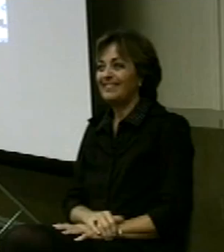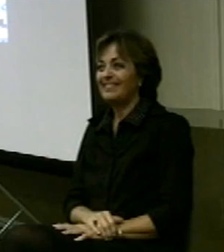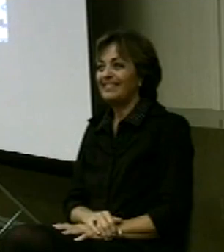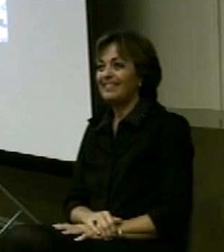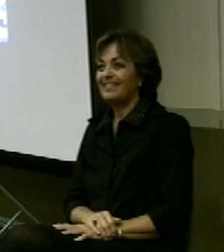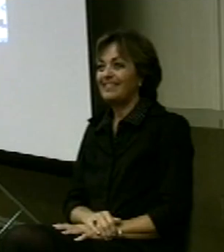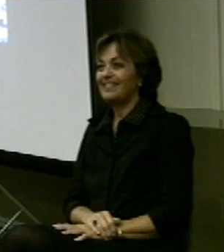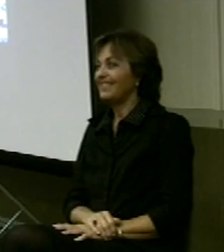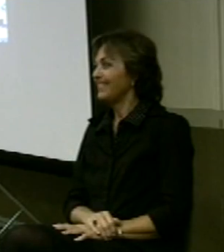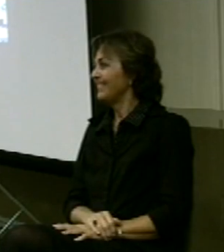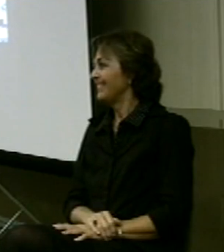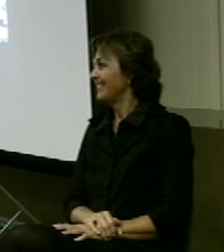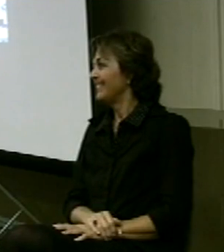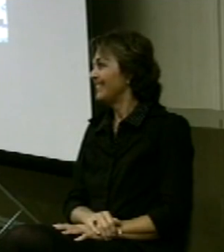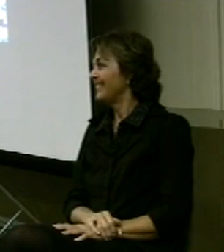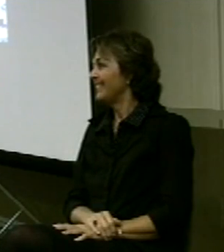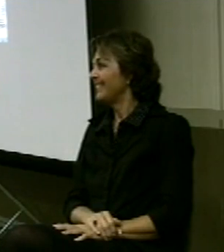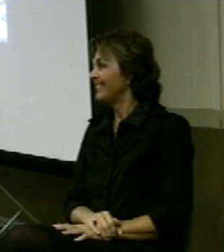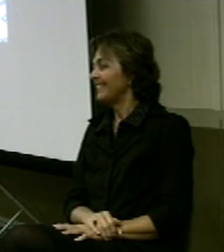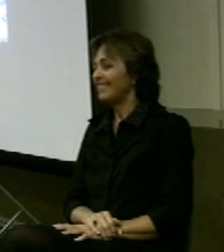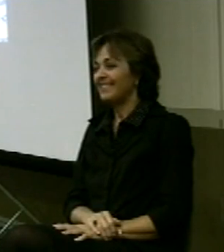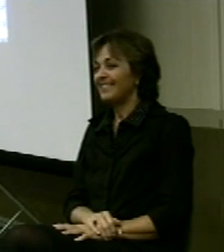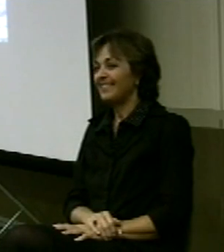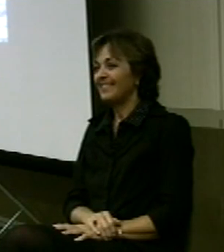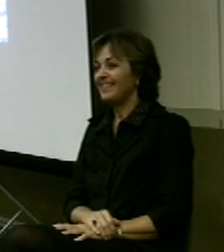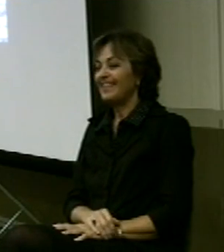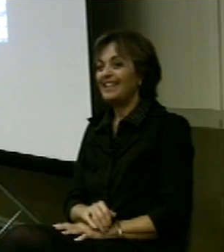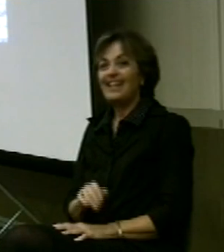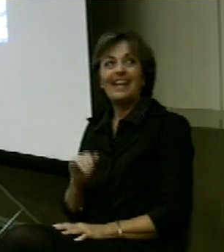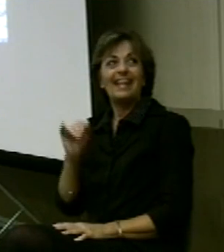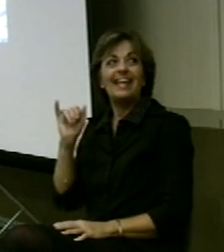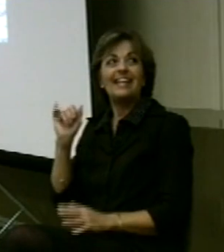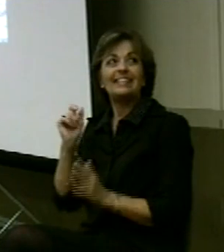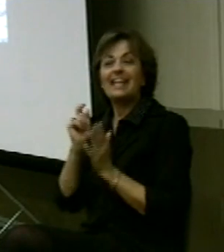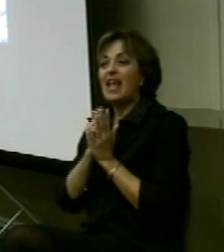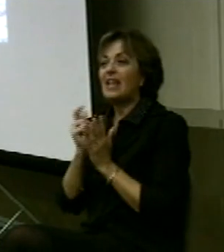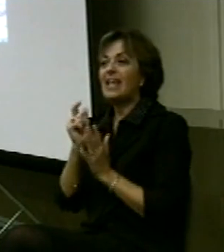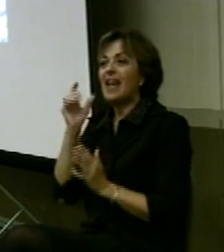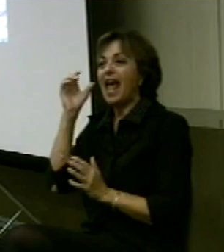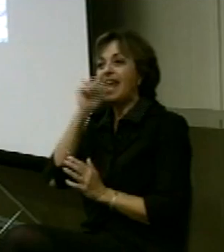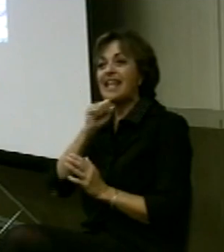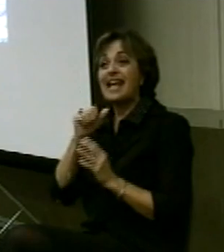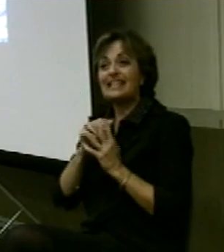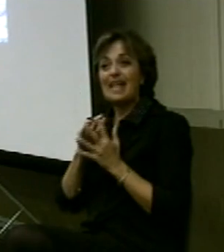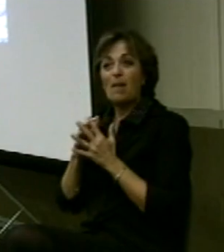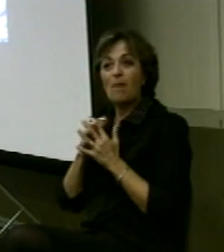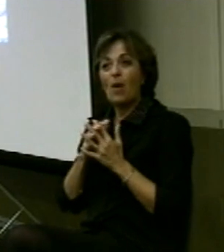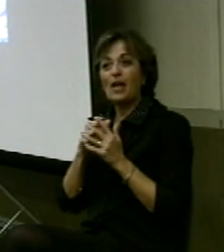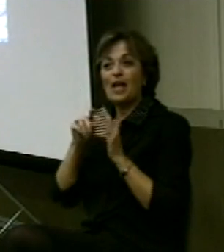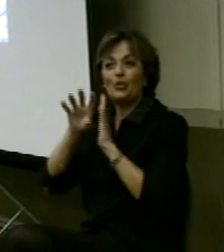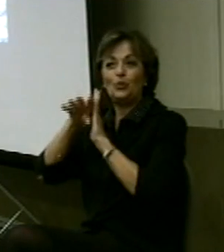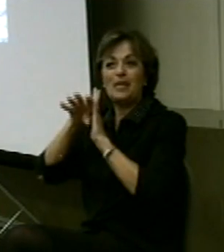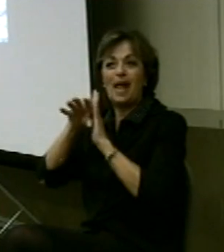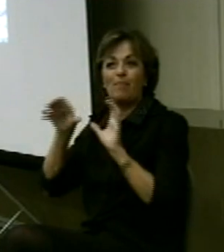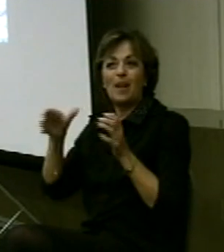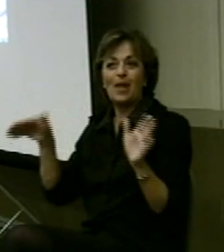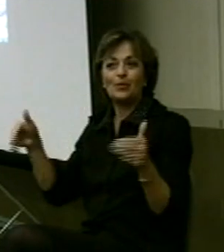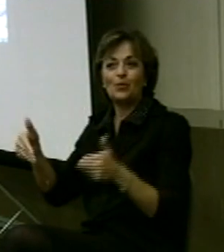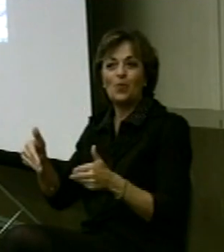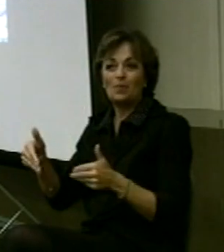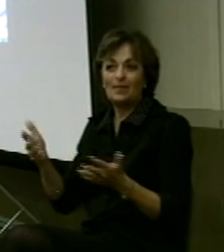It's in Chinese. It is. It's illegal, I guess, in America. Visual only.